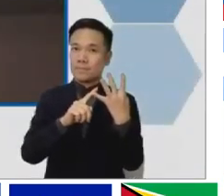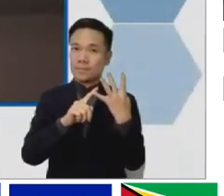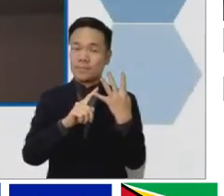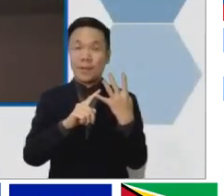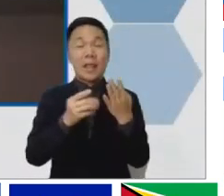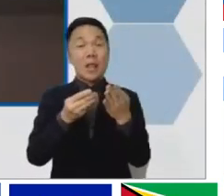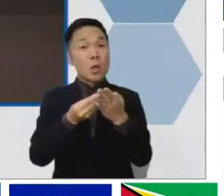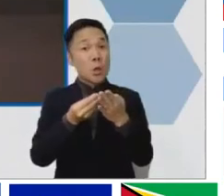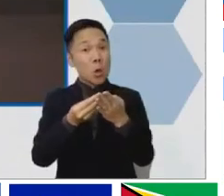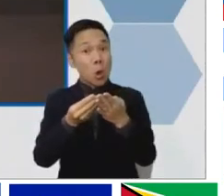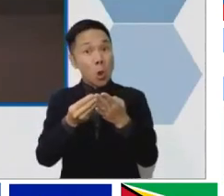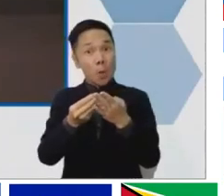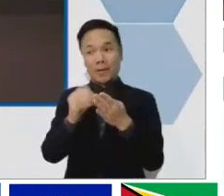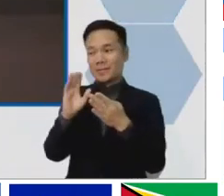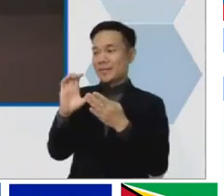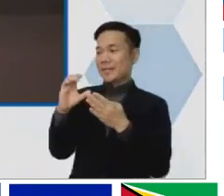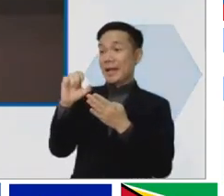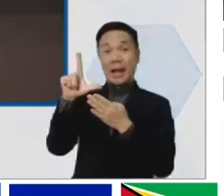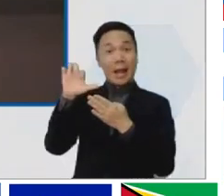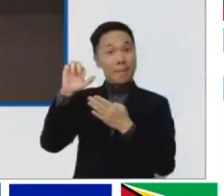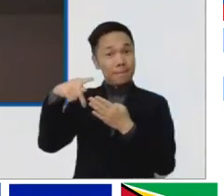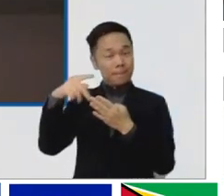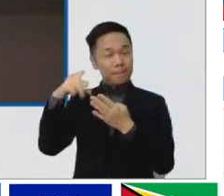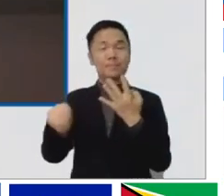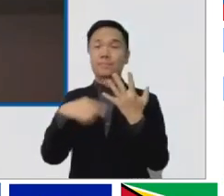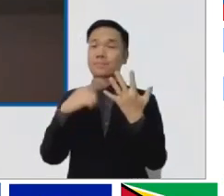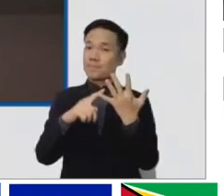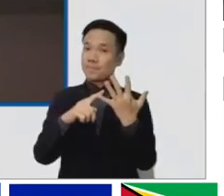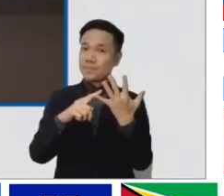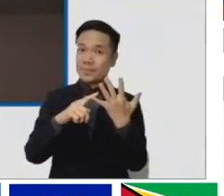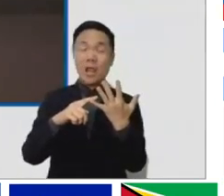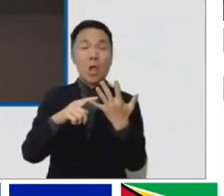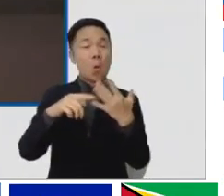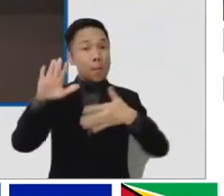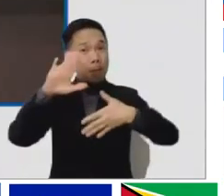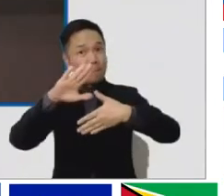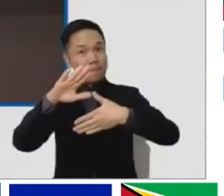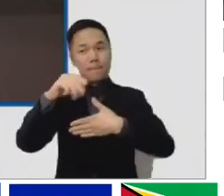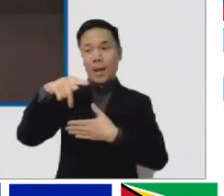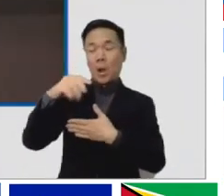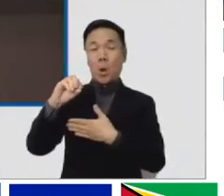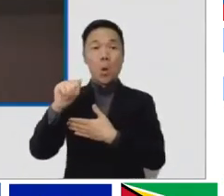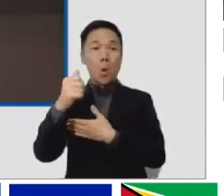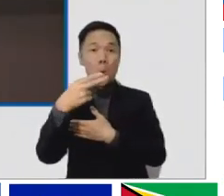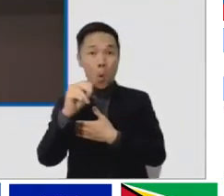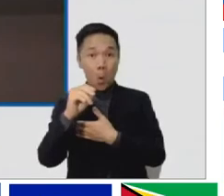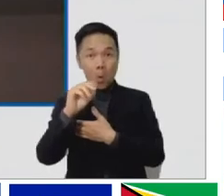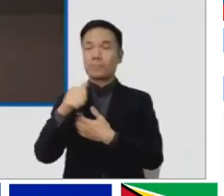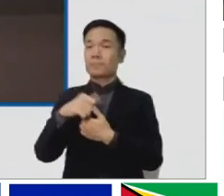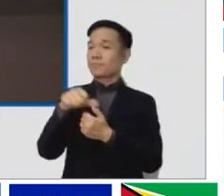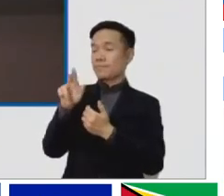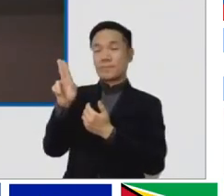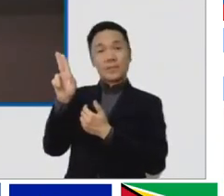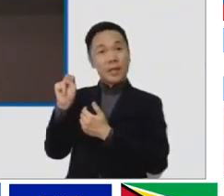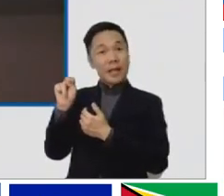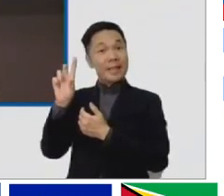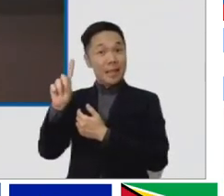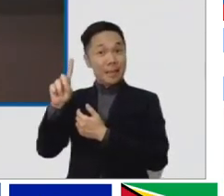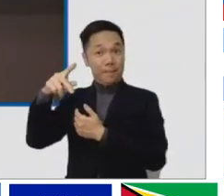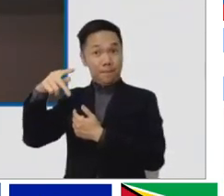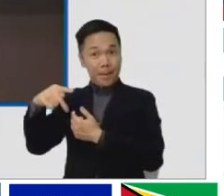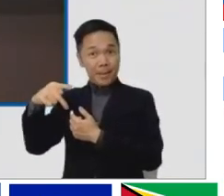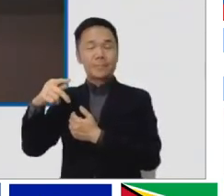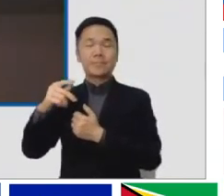the Pan American Health Organization, or PAHO, the United Nations Program for Development, UNDP, and our